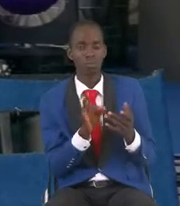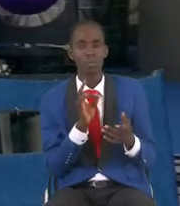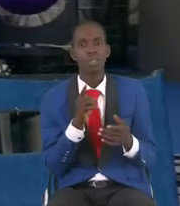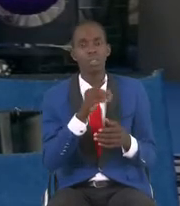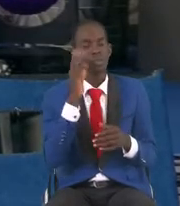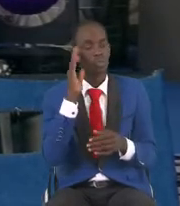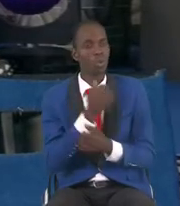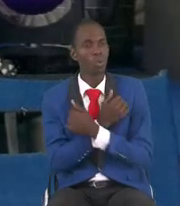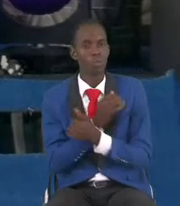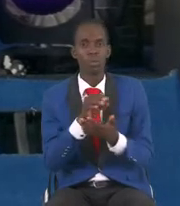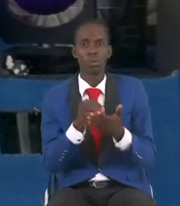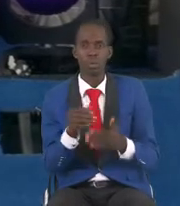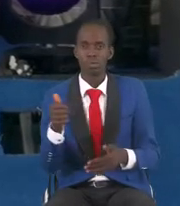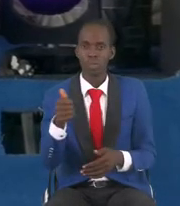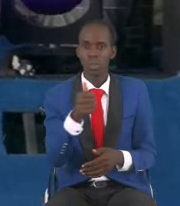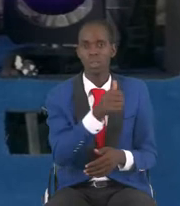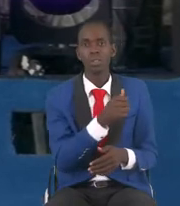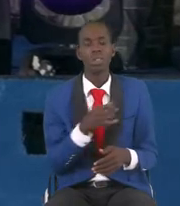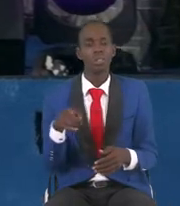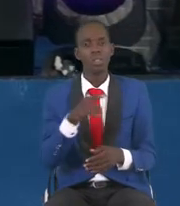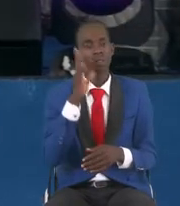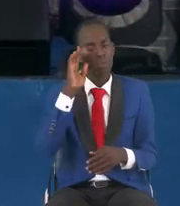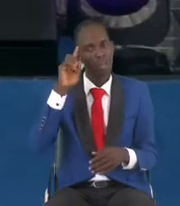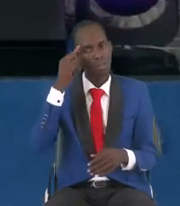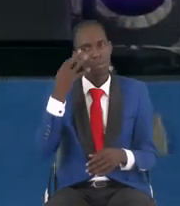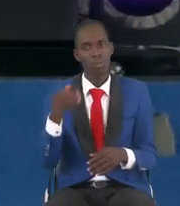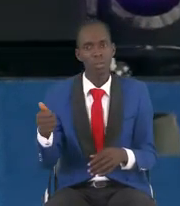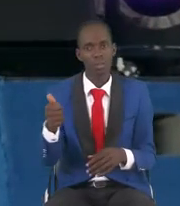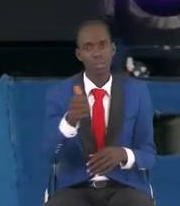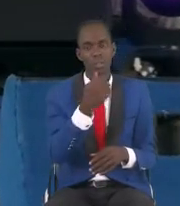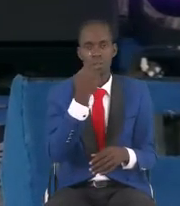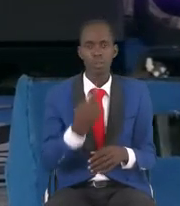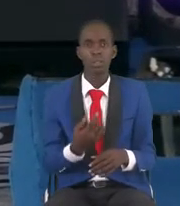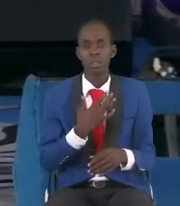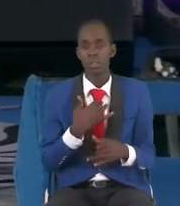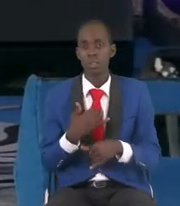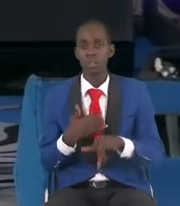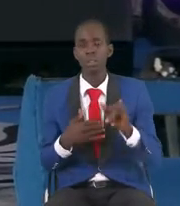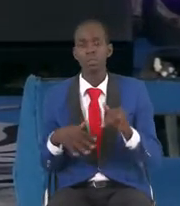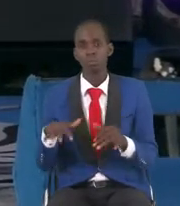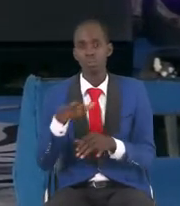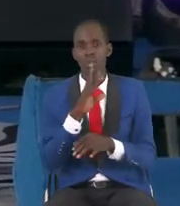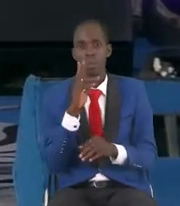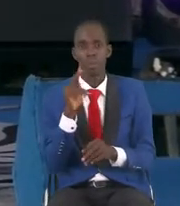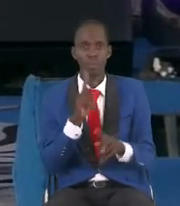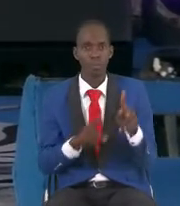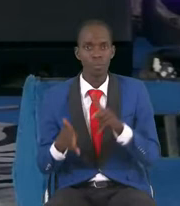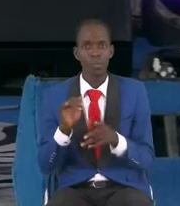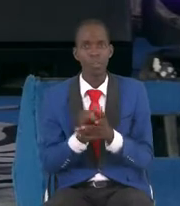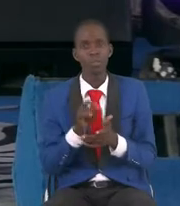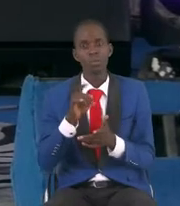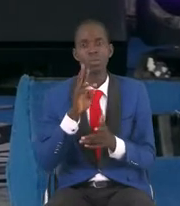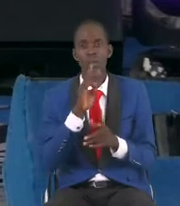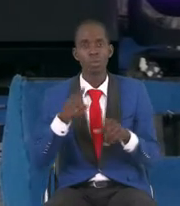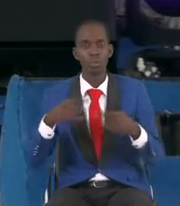own selves. They'll be thinking of themselves alone. And yet those are the people you are going to minister